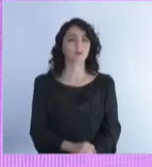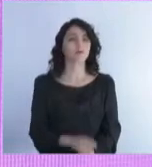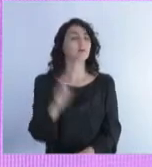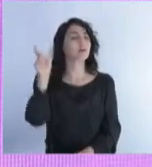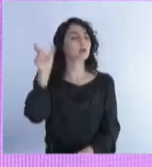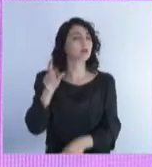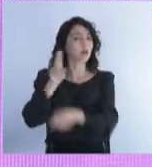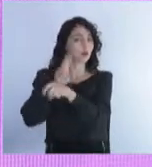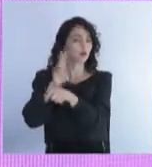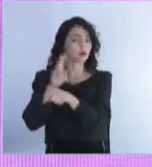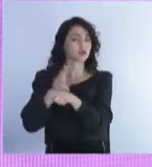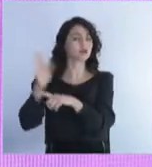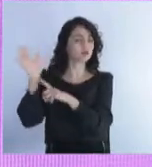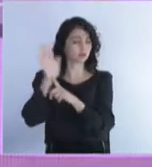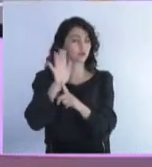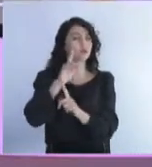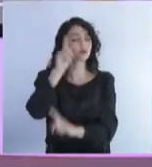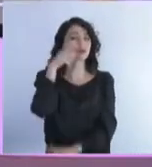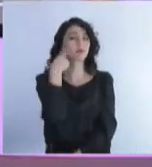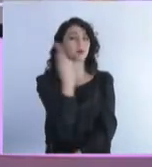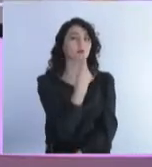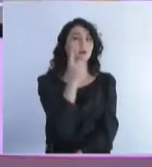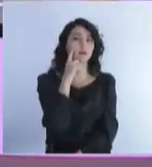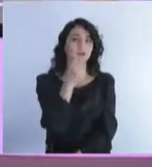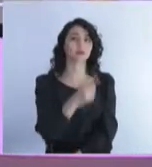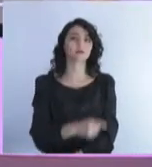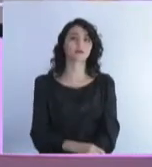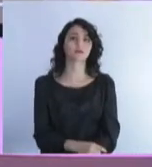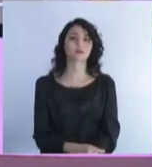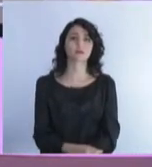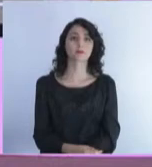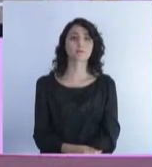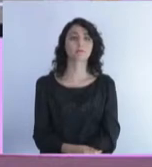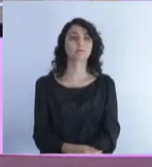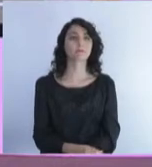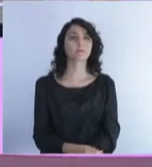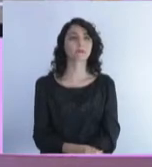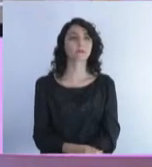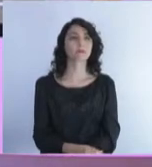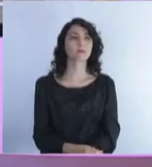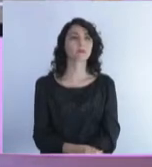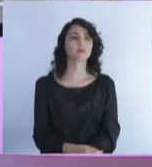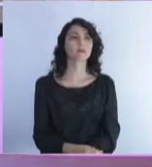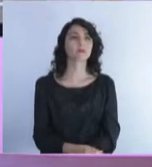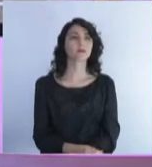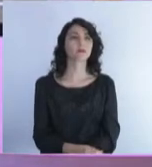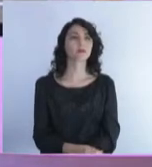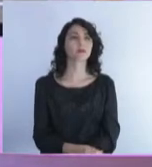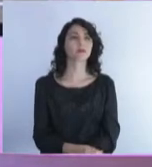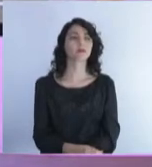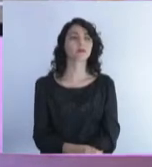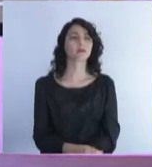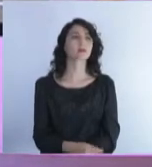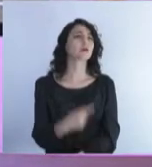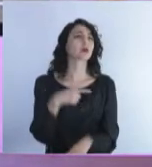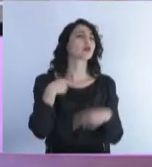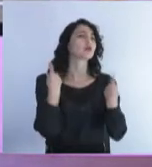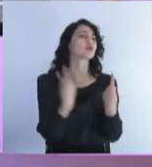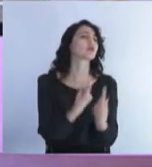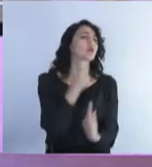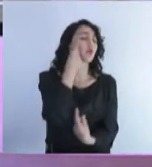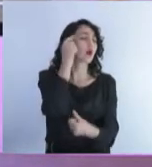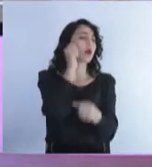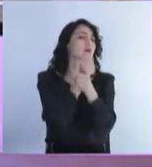going to show you the question, and then we continue this conversation. ¿Qué trabajo deberíamos hacer como